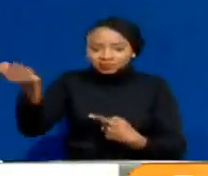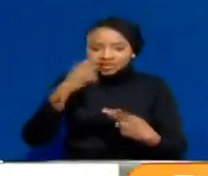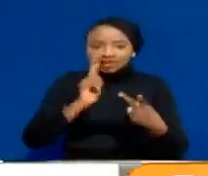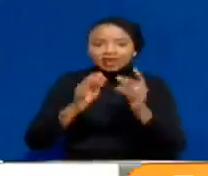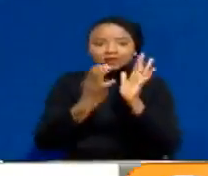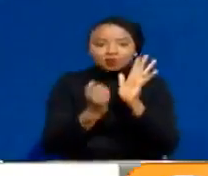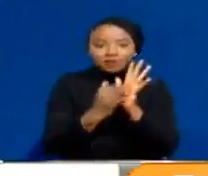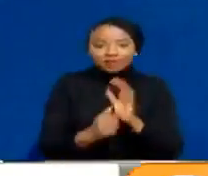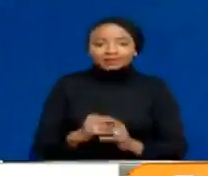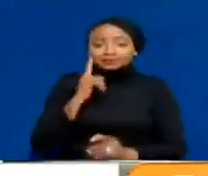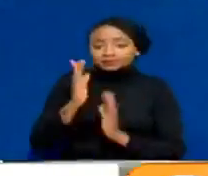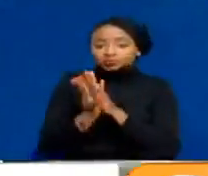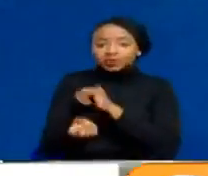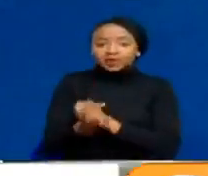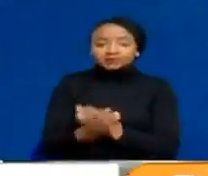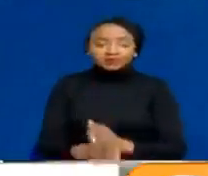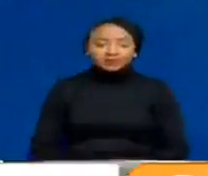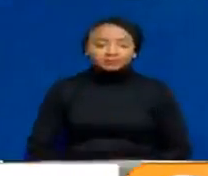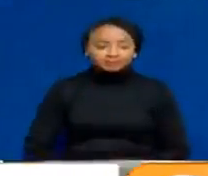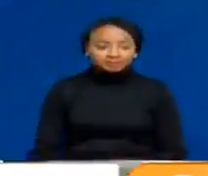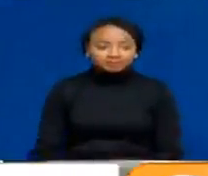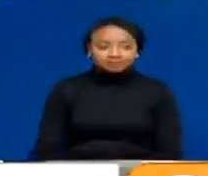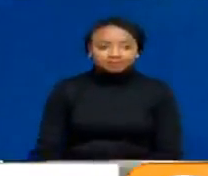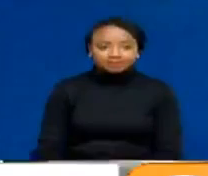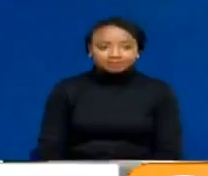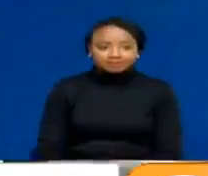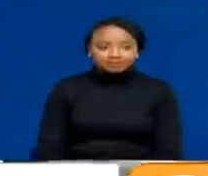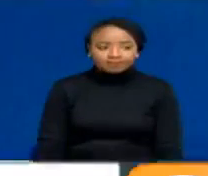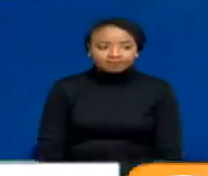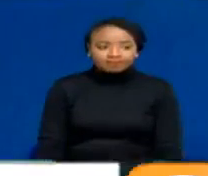Ukambani aspirants. Let's get more details now from Marianne Nyambura.